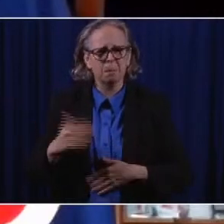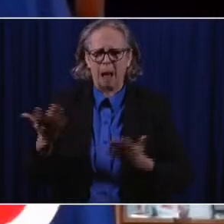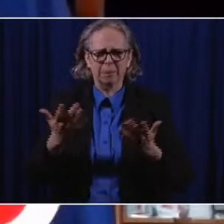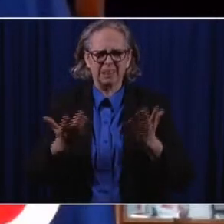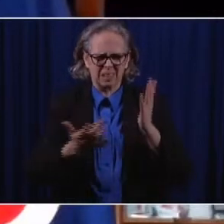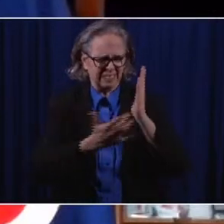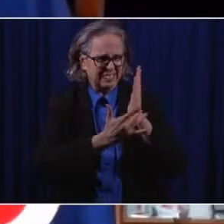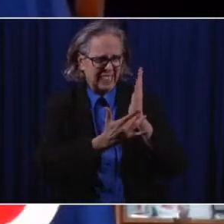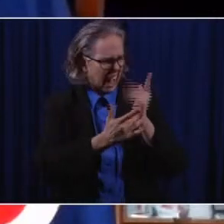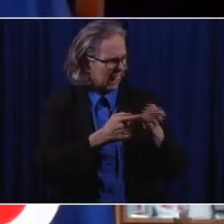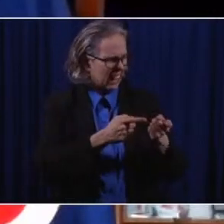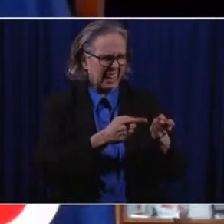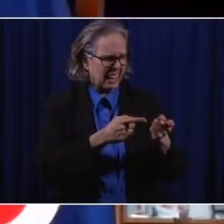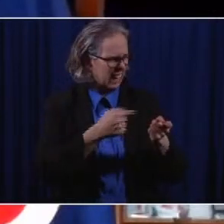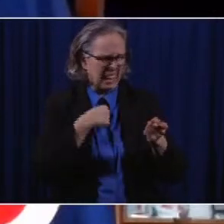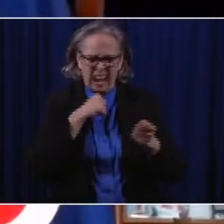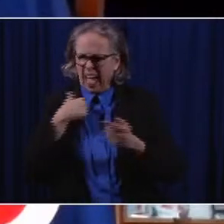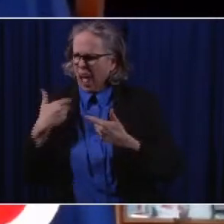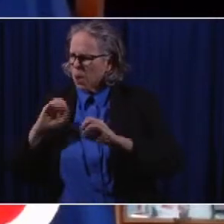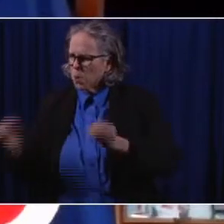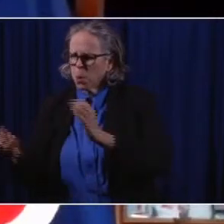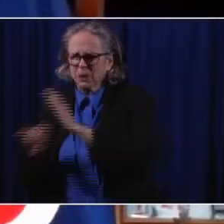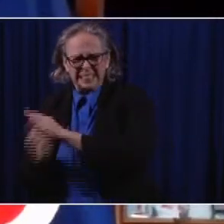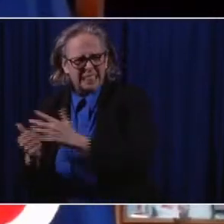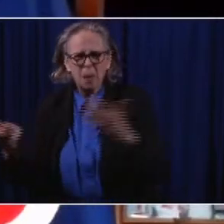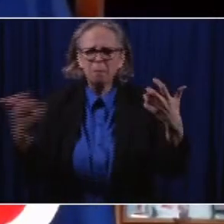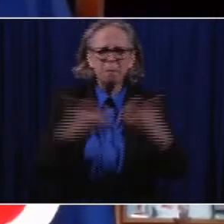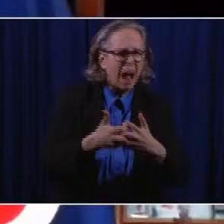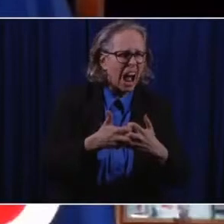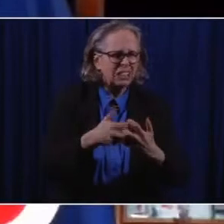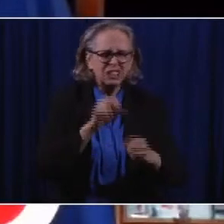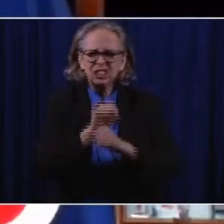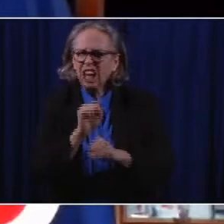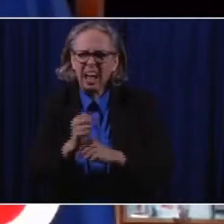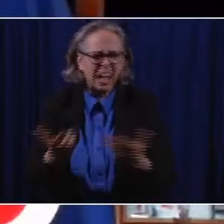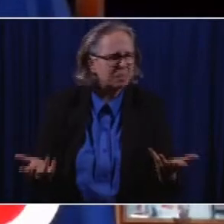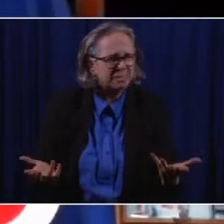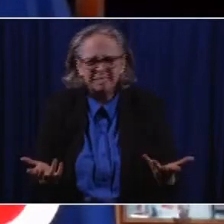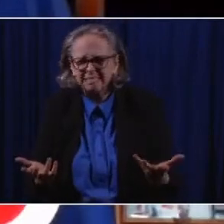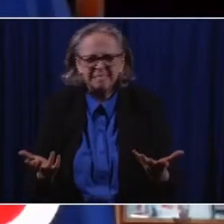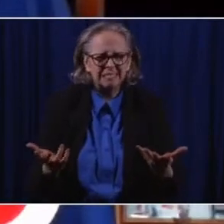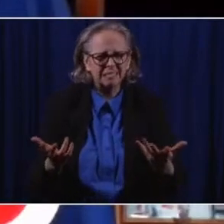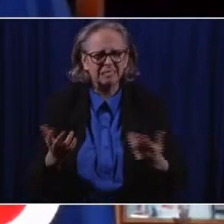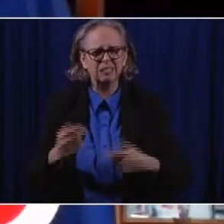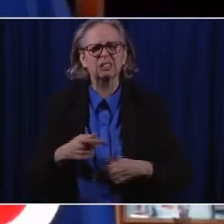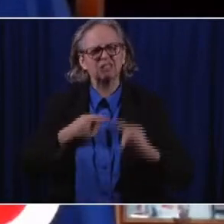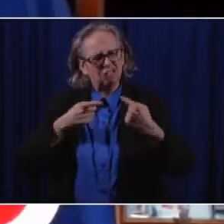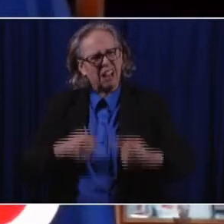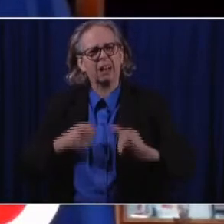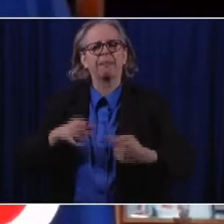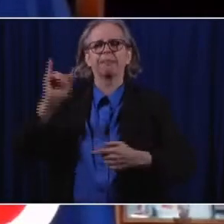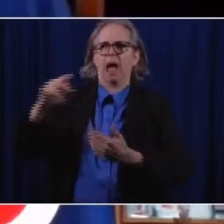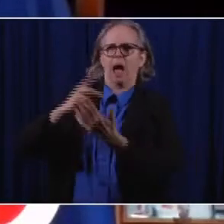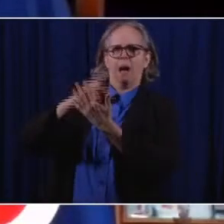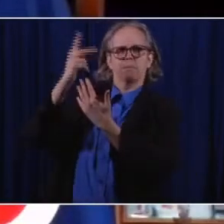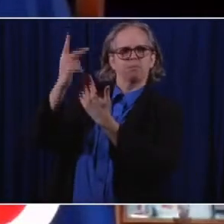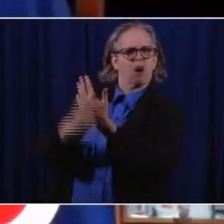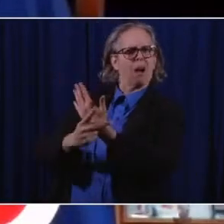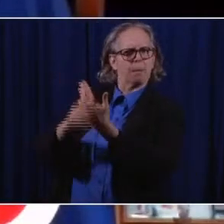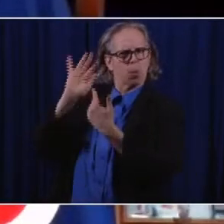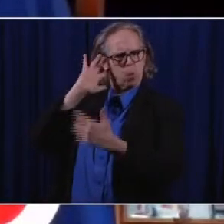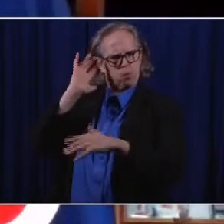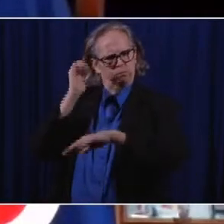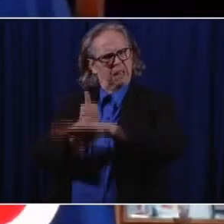systemic loss of the kinds of jobs that they're qualified for. And this program is designed to help with that. And while I'm on the topic